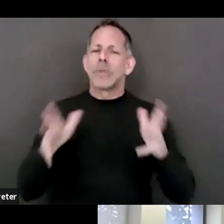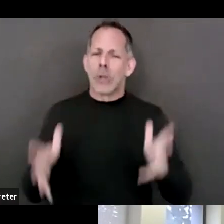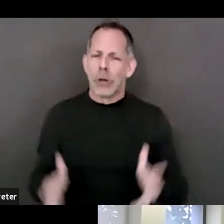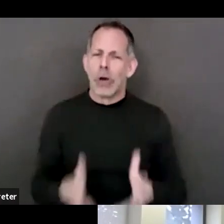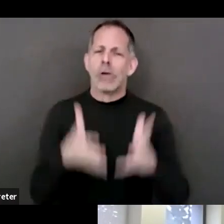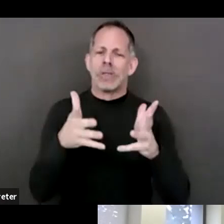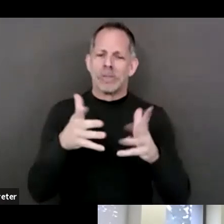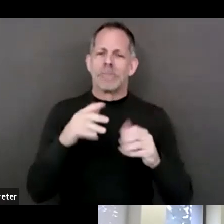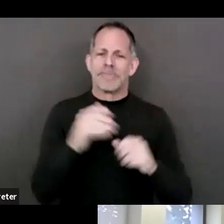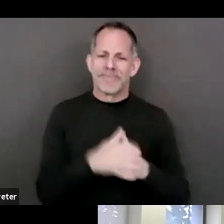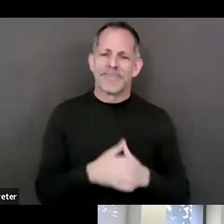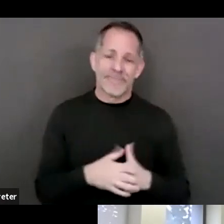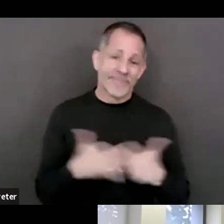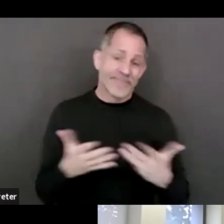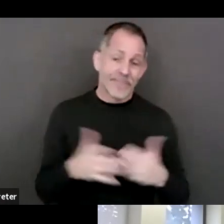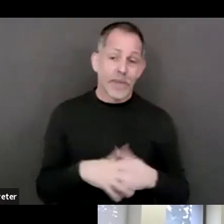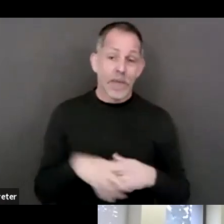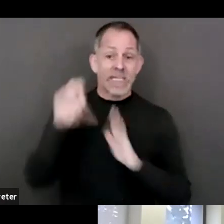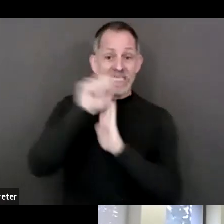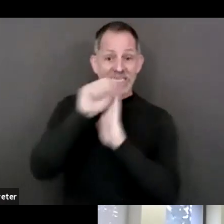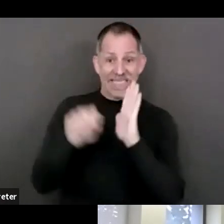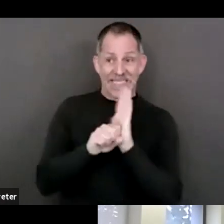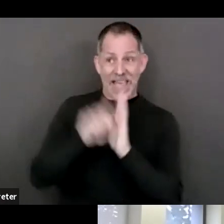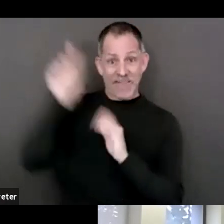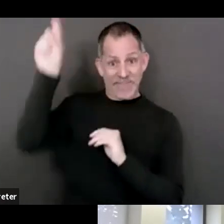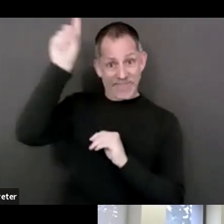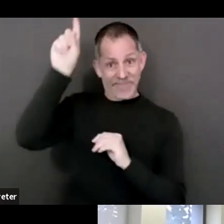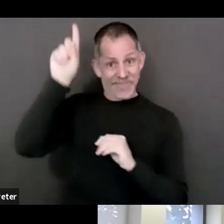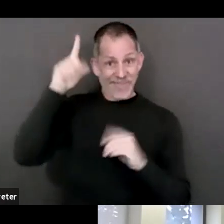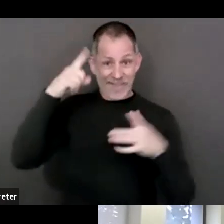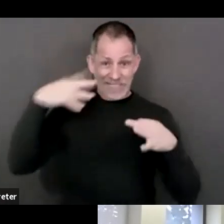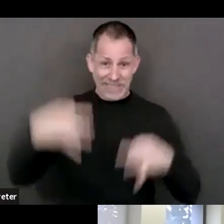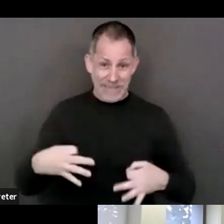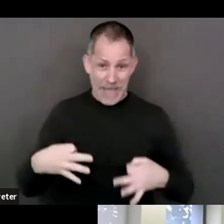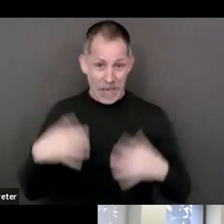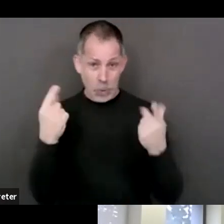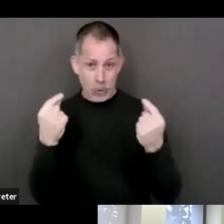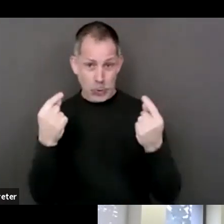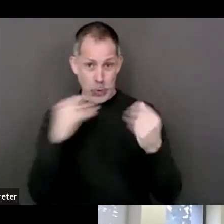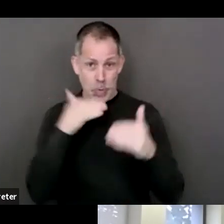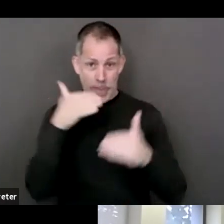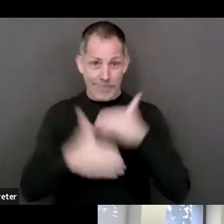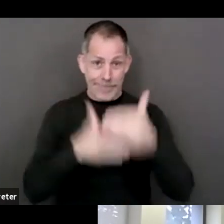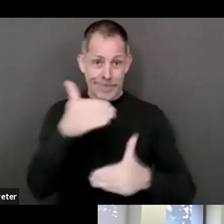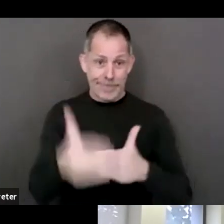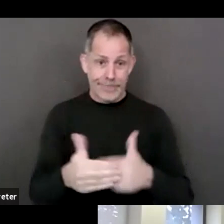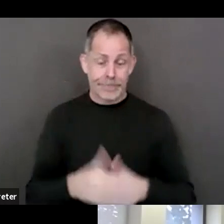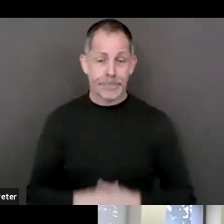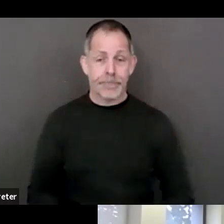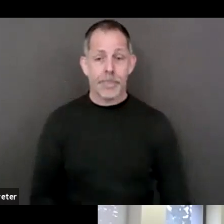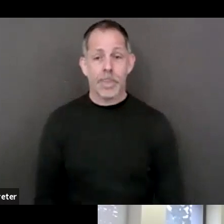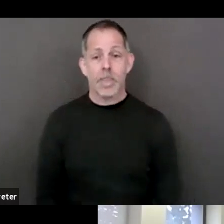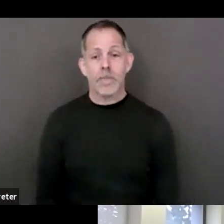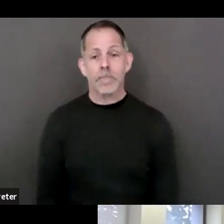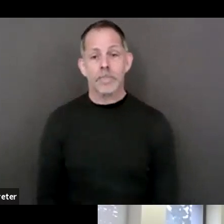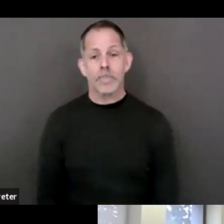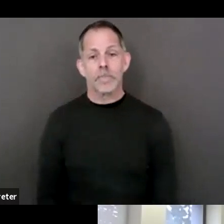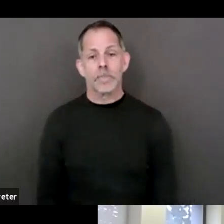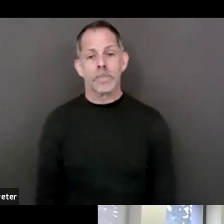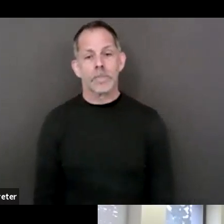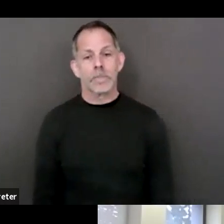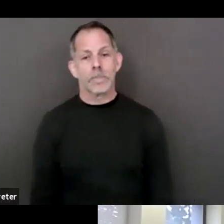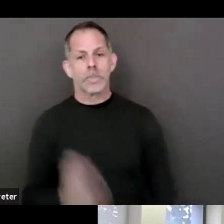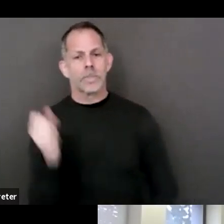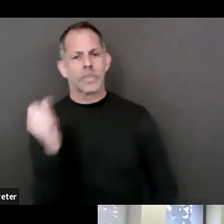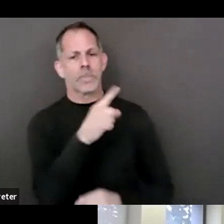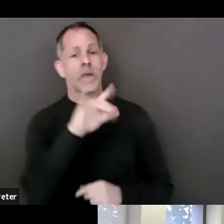discussed. Okay. And how much of the Johnson & Johnson vaccine is available in Snohomish County at the moment, and